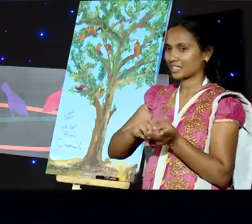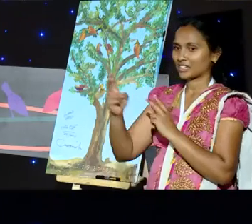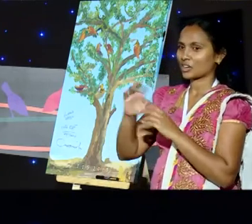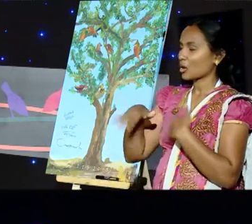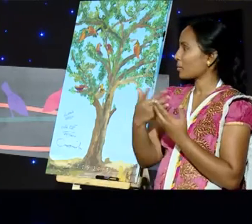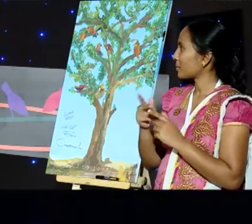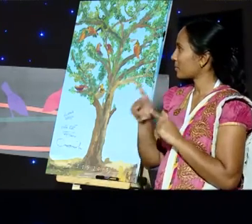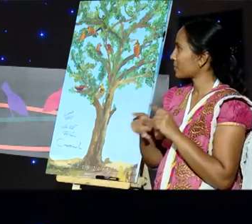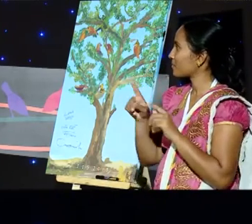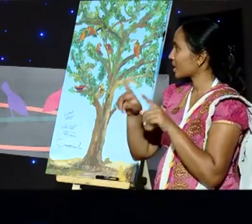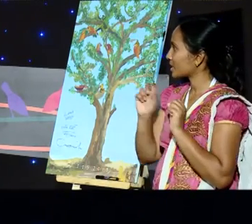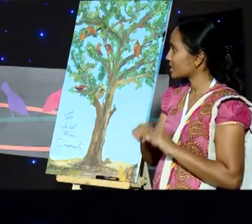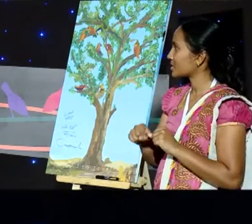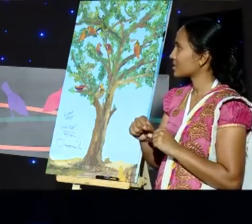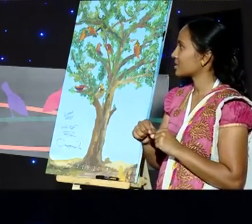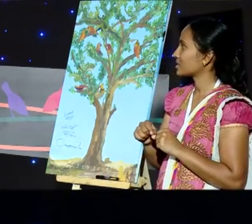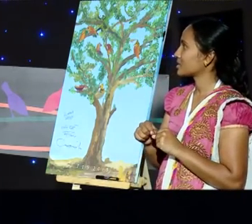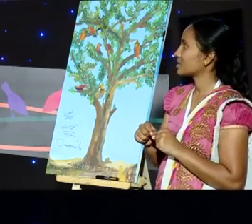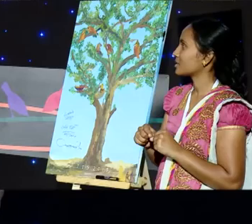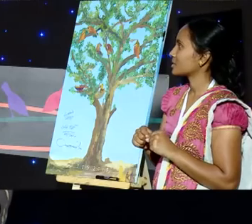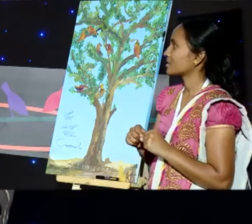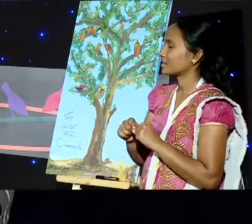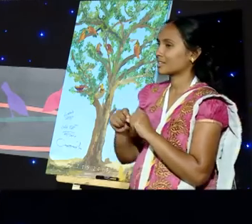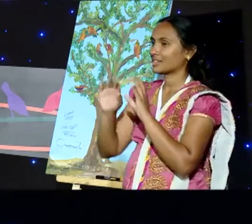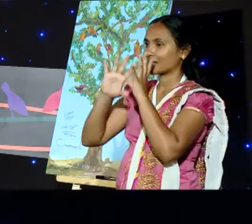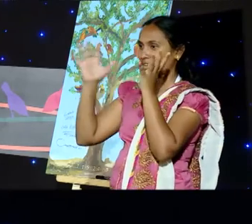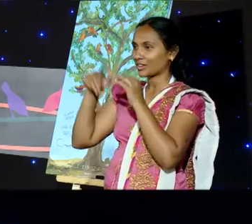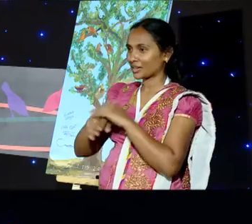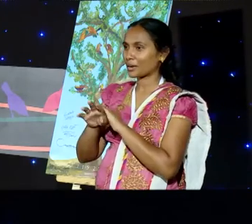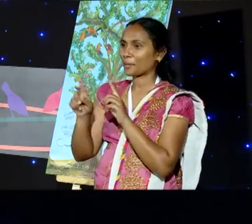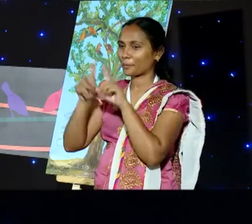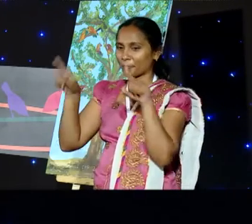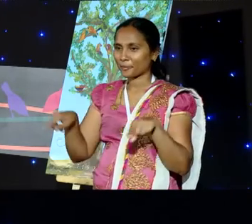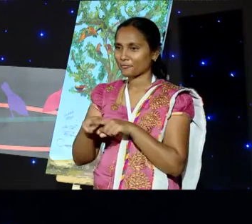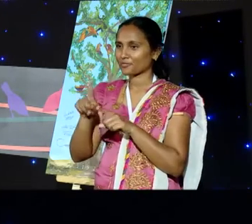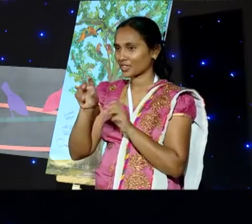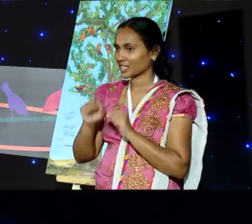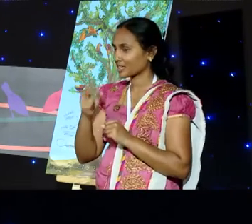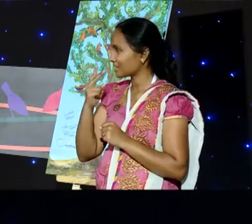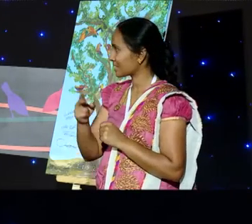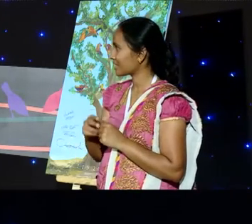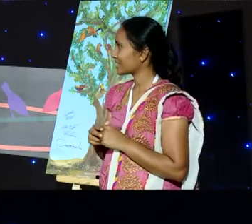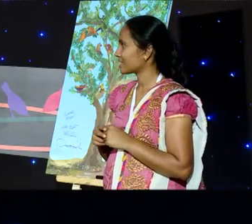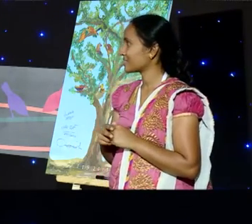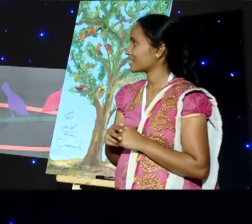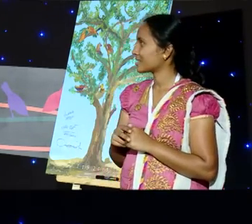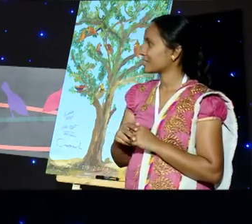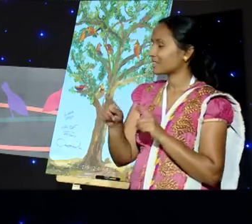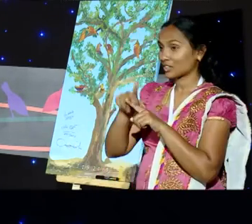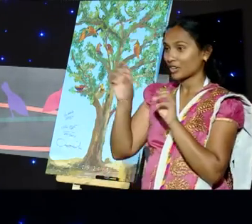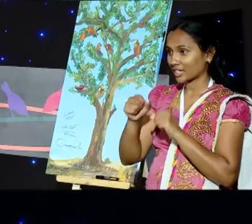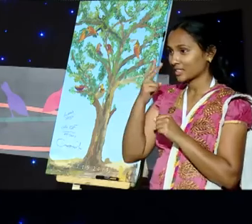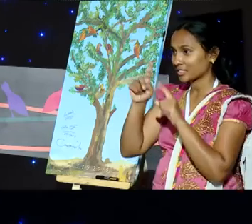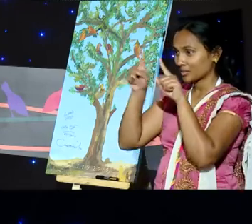you can see the cloud in this piece of paper? If we can just see the cloud in that piece of